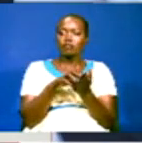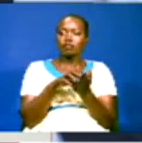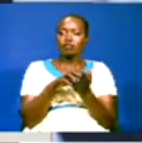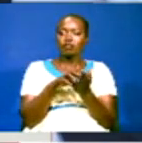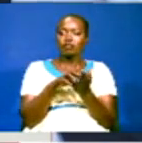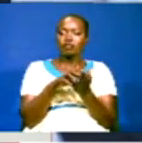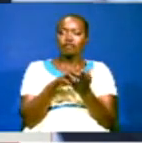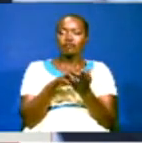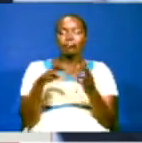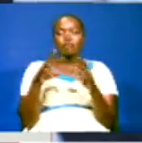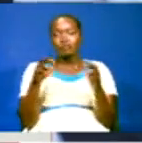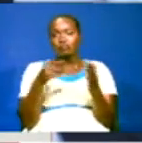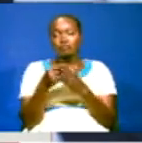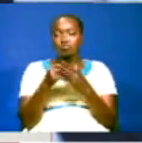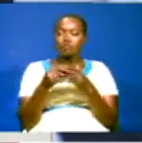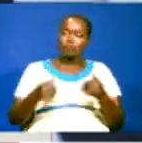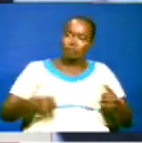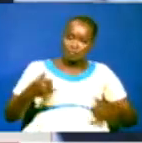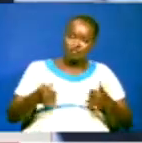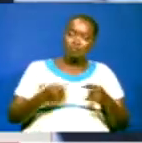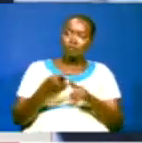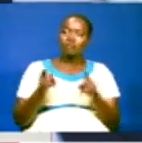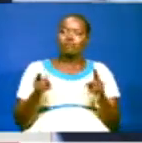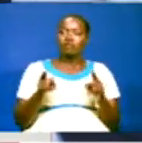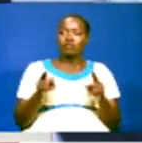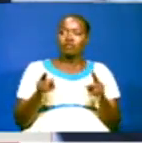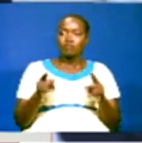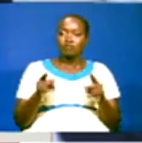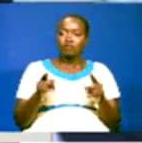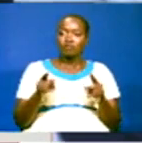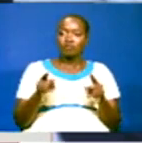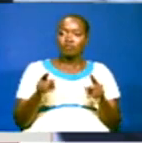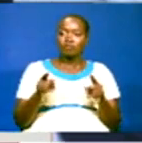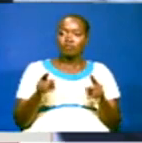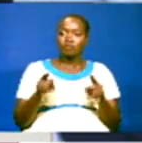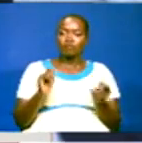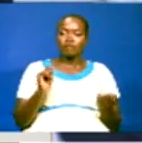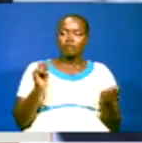money for luxury, but we're looking for this money to unlock